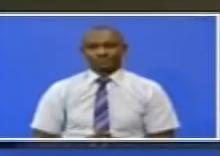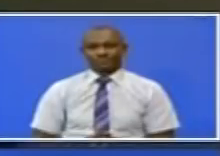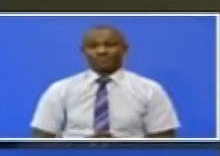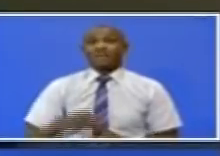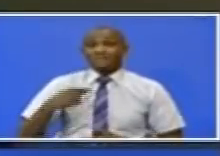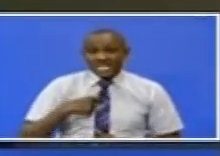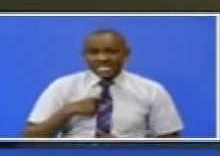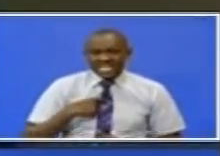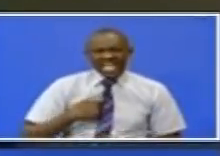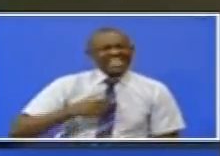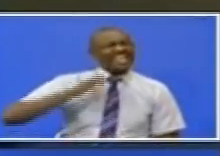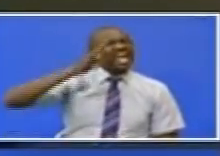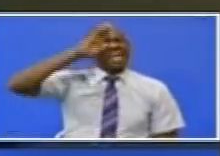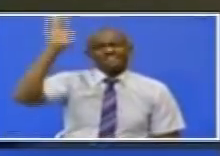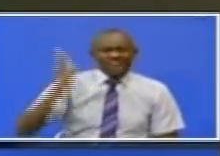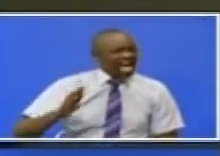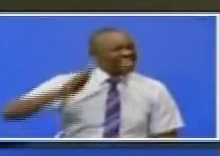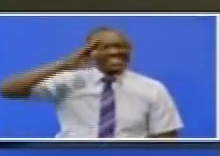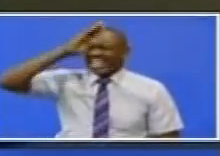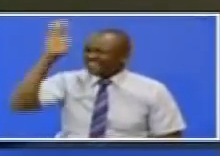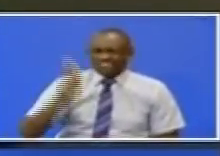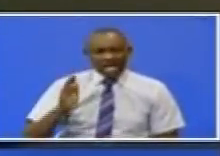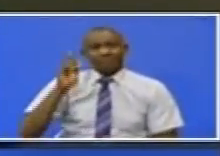I've never met him